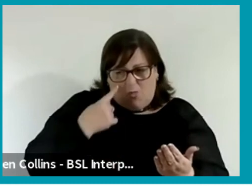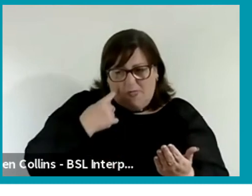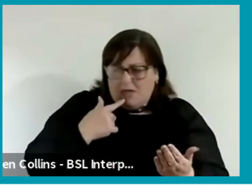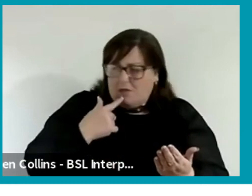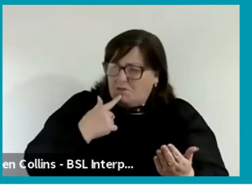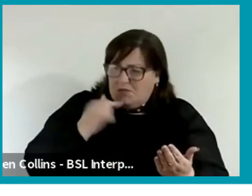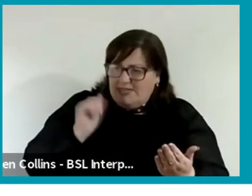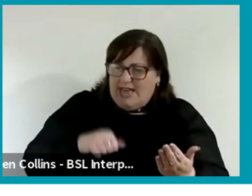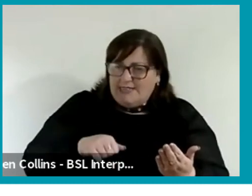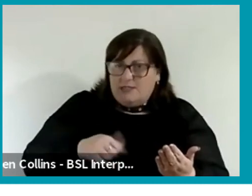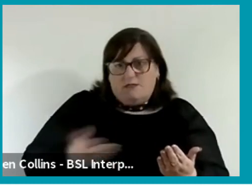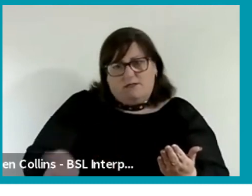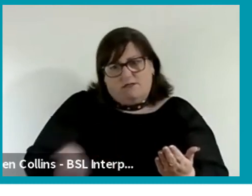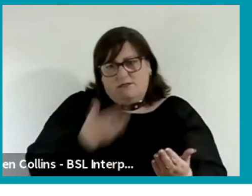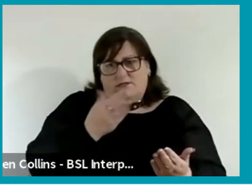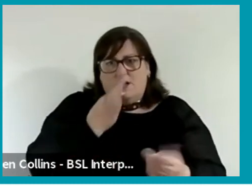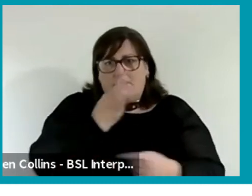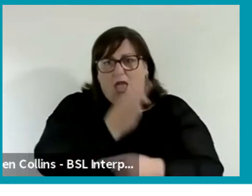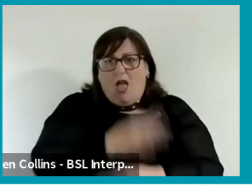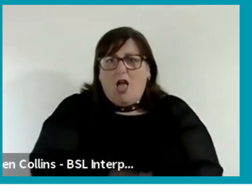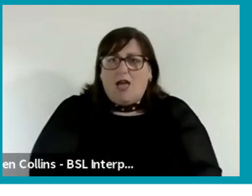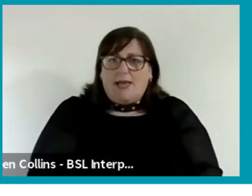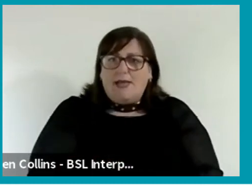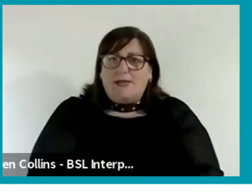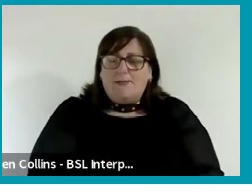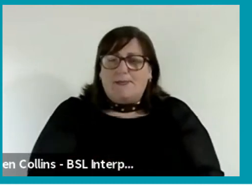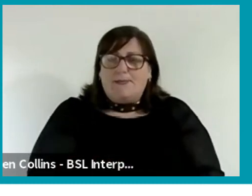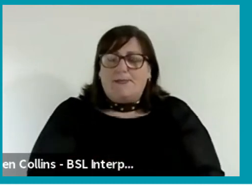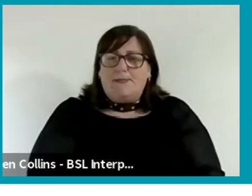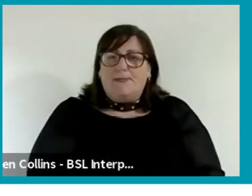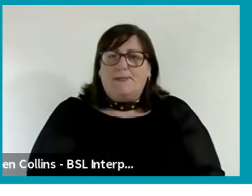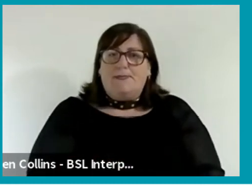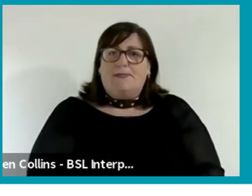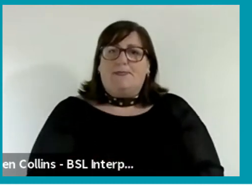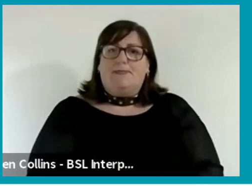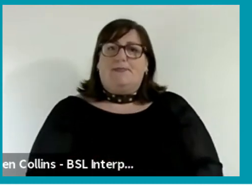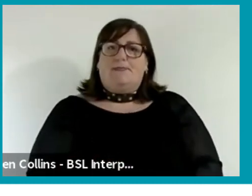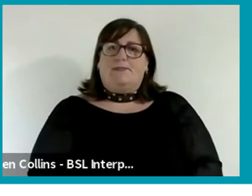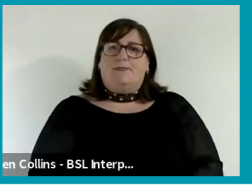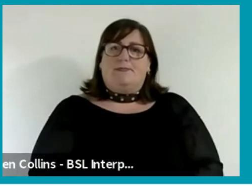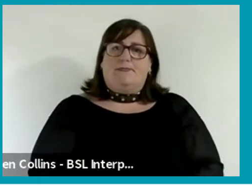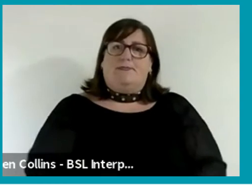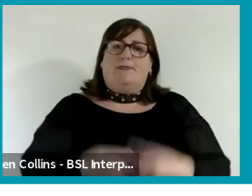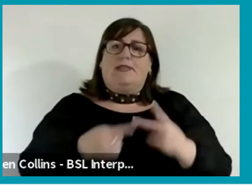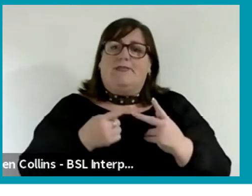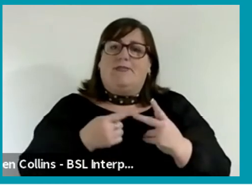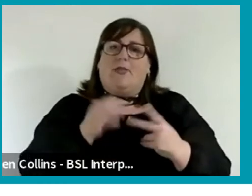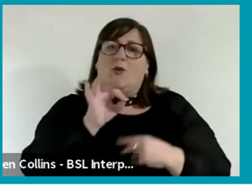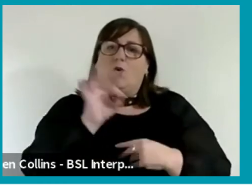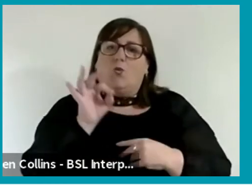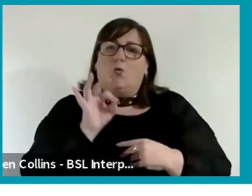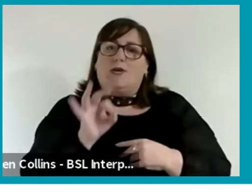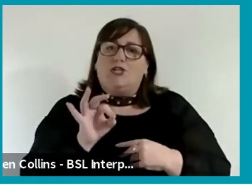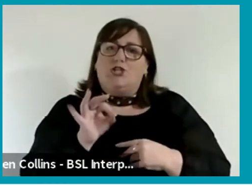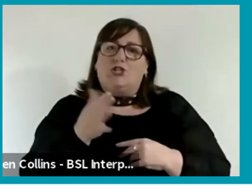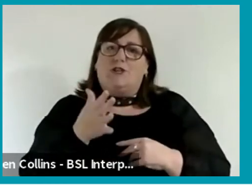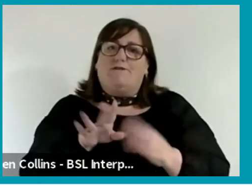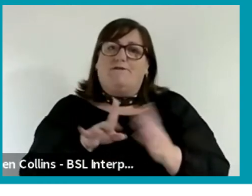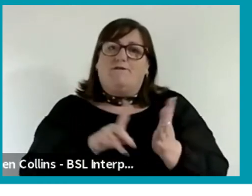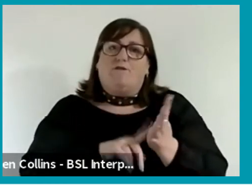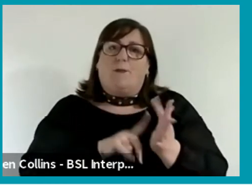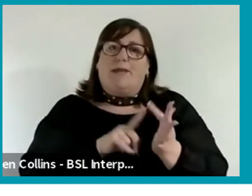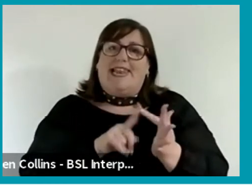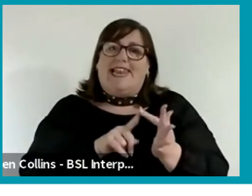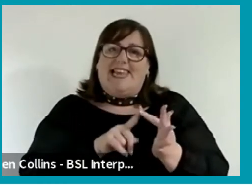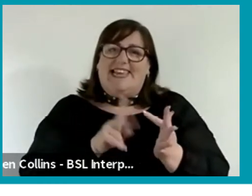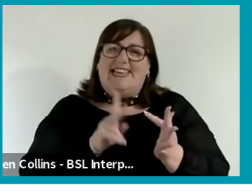application. Another question from Lee. Thanks, Lee, for sending this in again. He actually